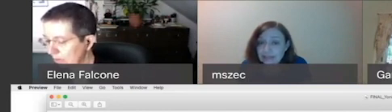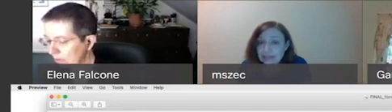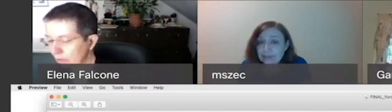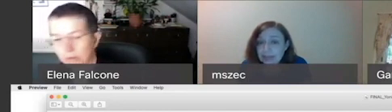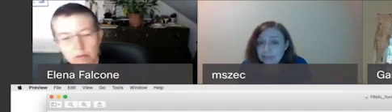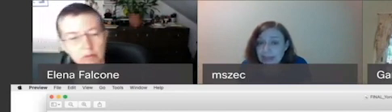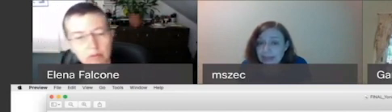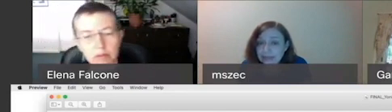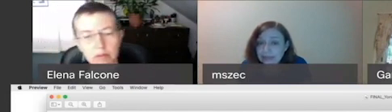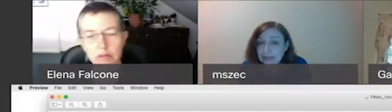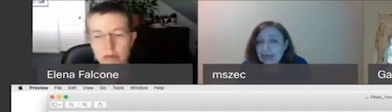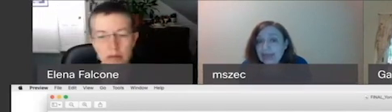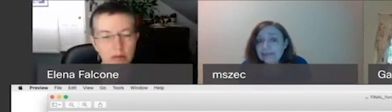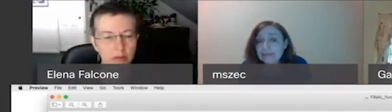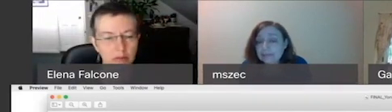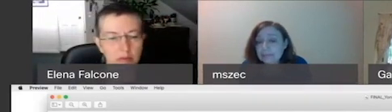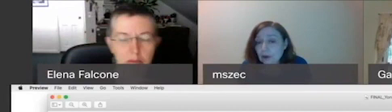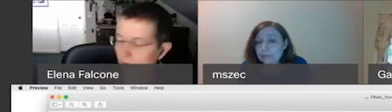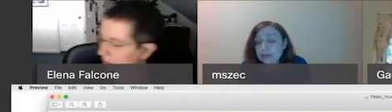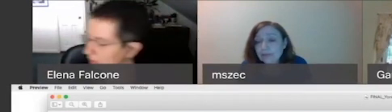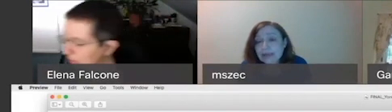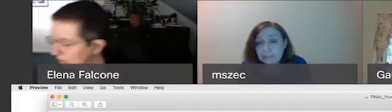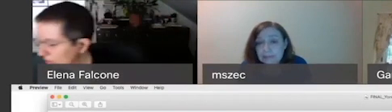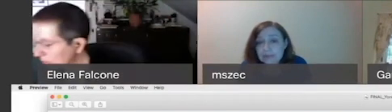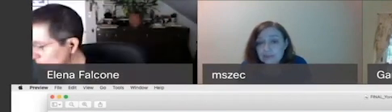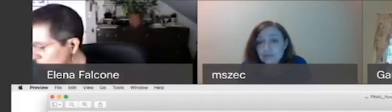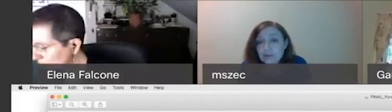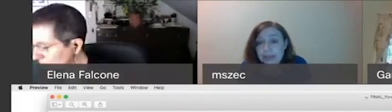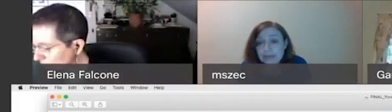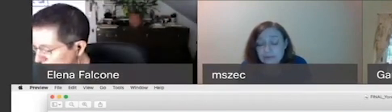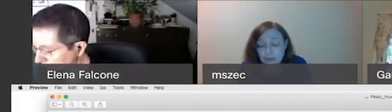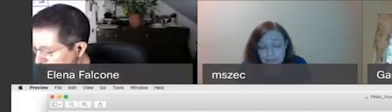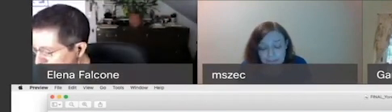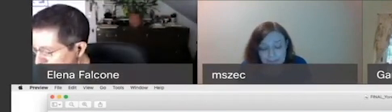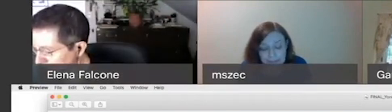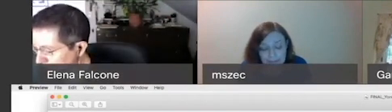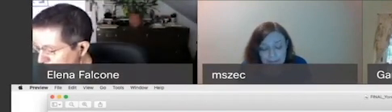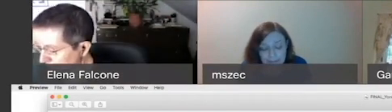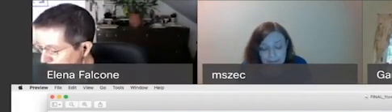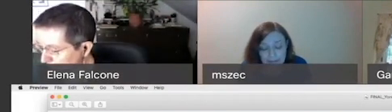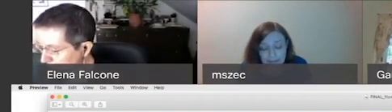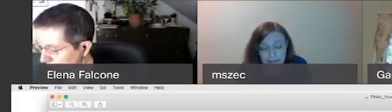correct date, the amount paid, and the apartment number and the month that you are paying for.